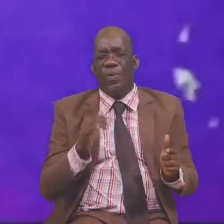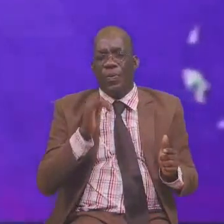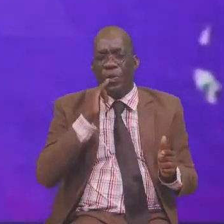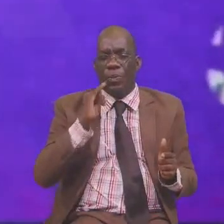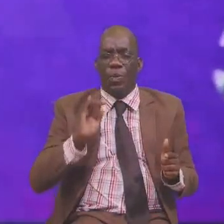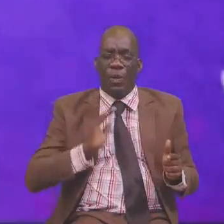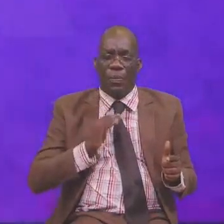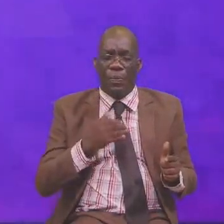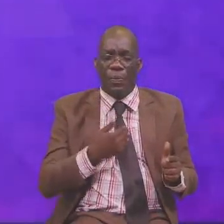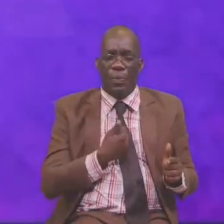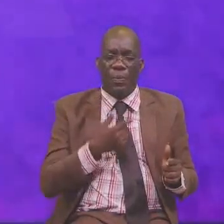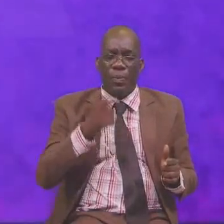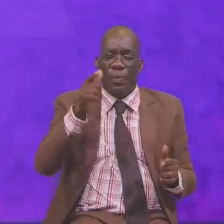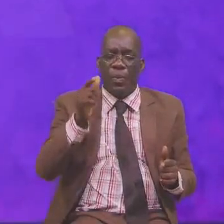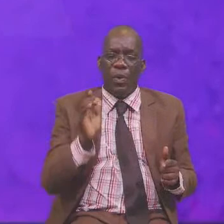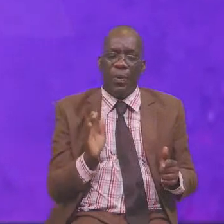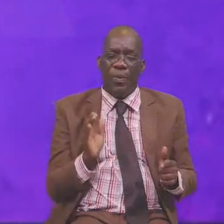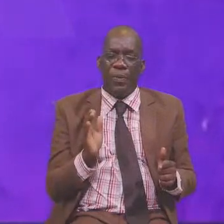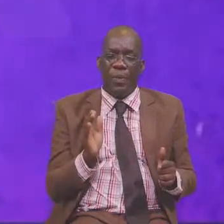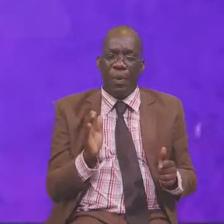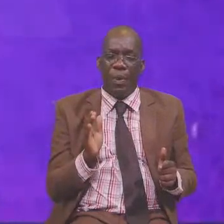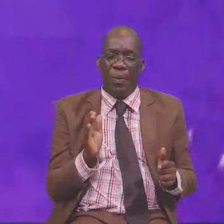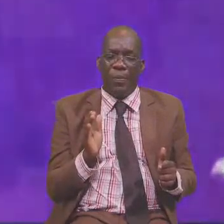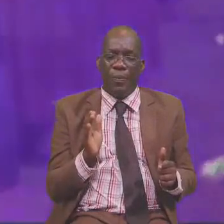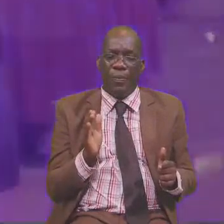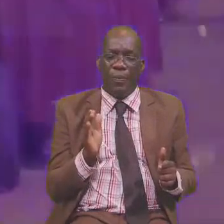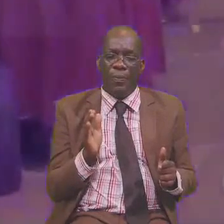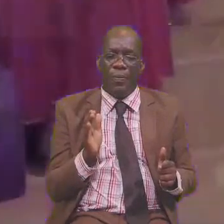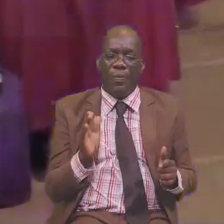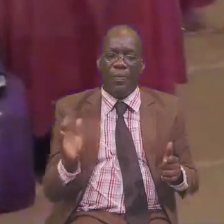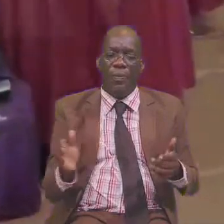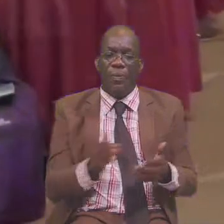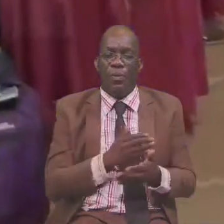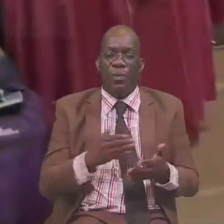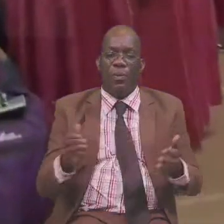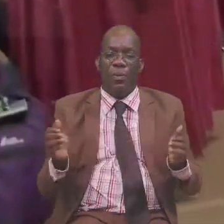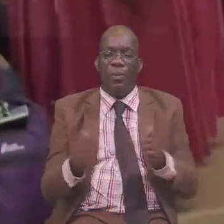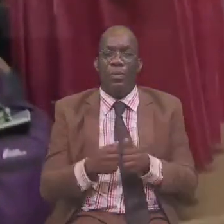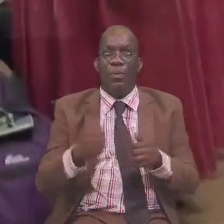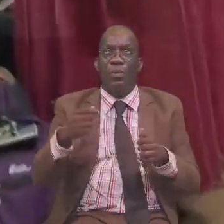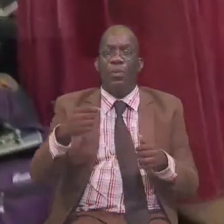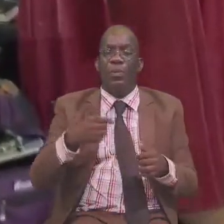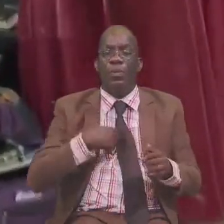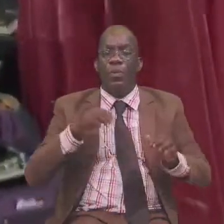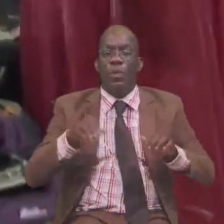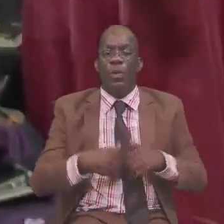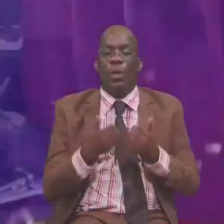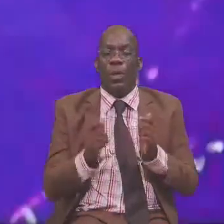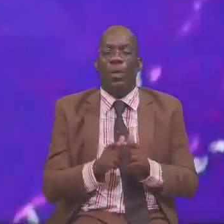great is our God. Seek with me, how